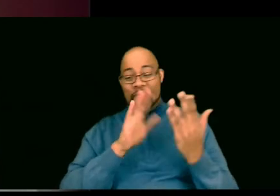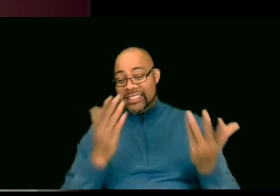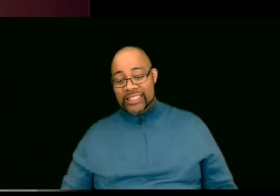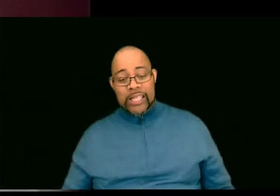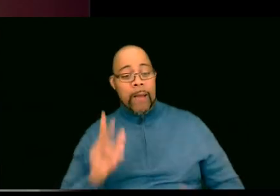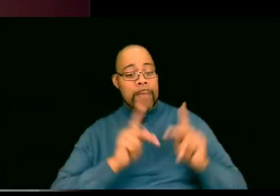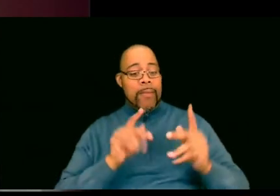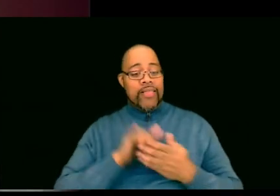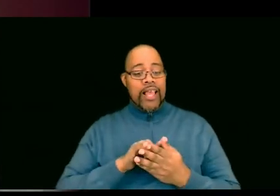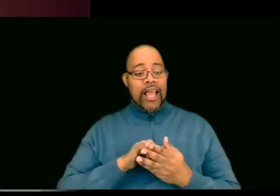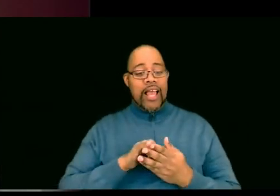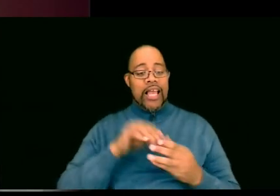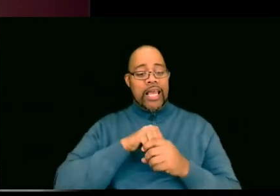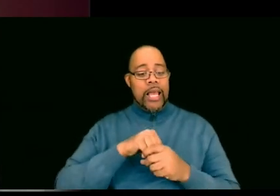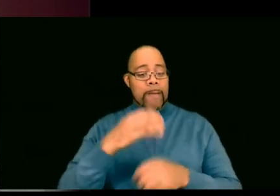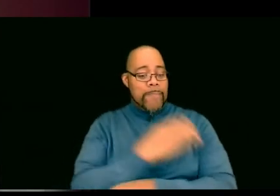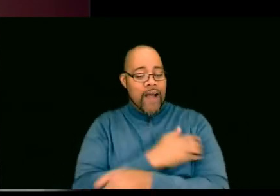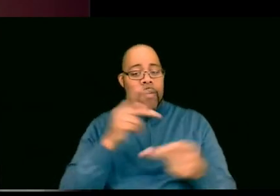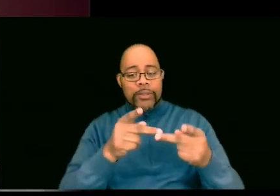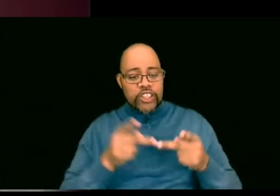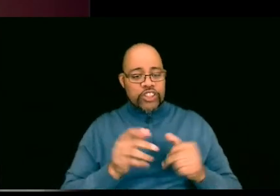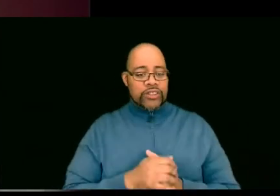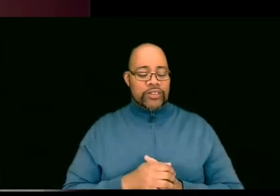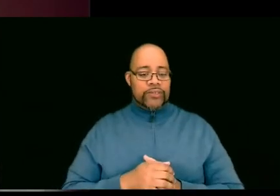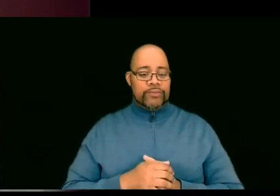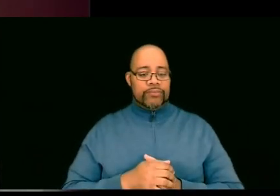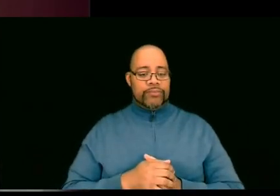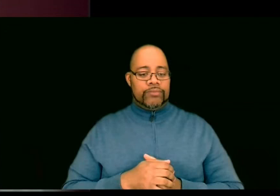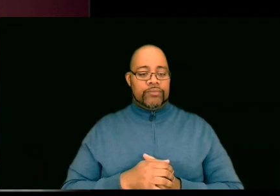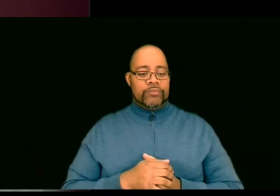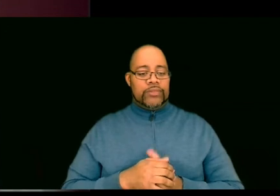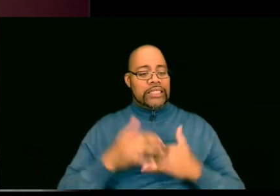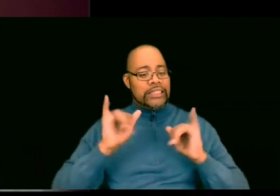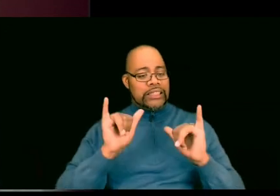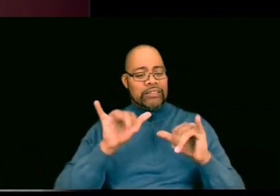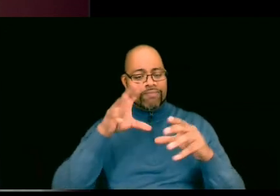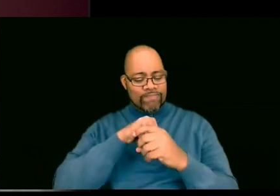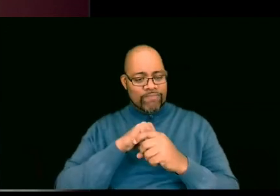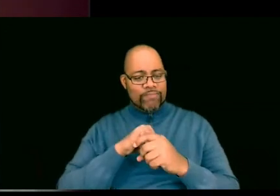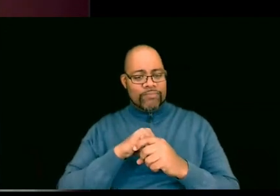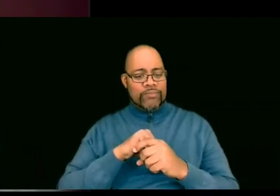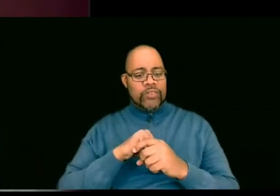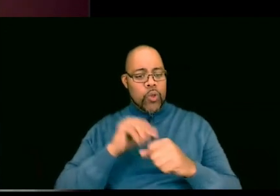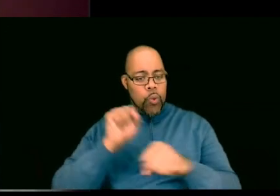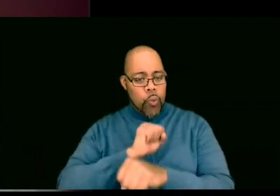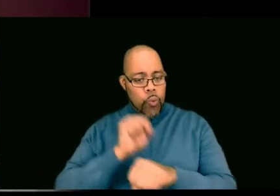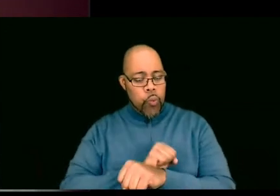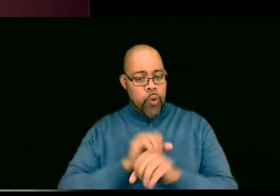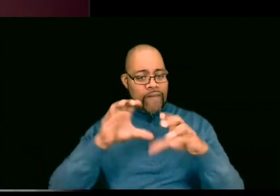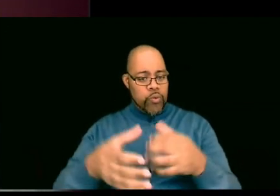know, let's face it, people that are in powerful positions are still within